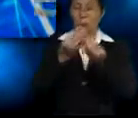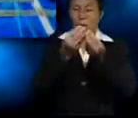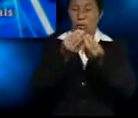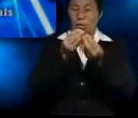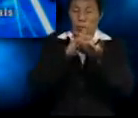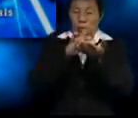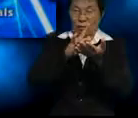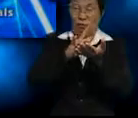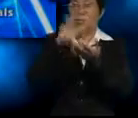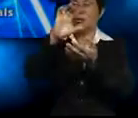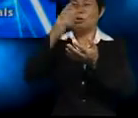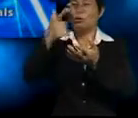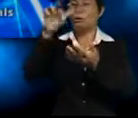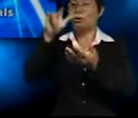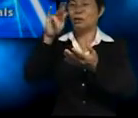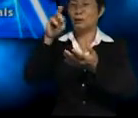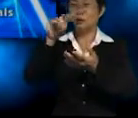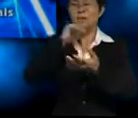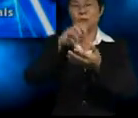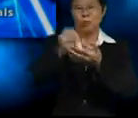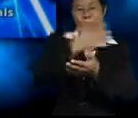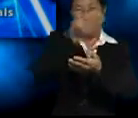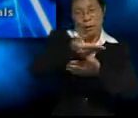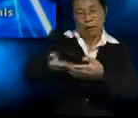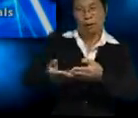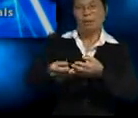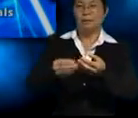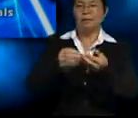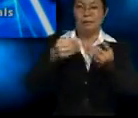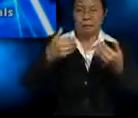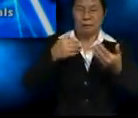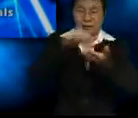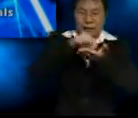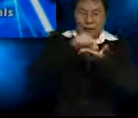Chlorination does not remove suspended materials.